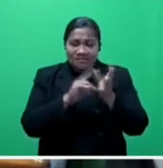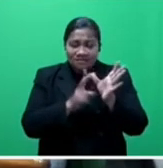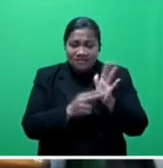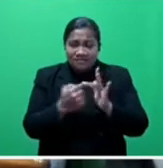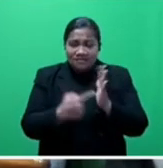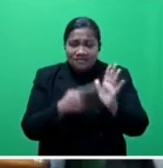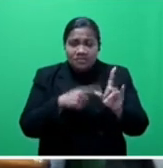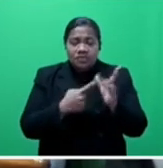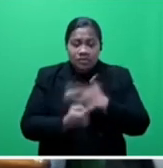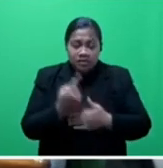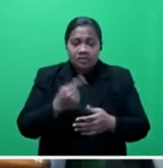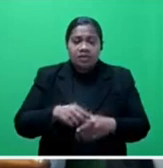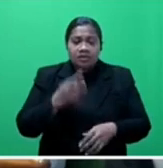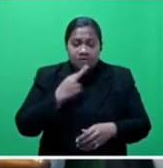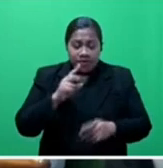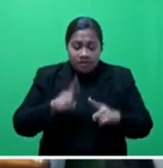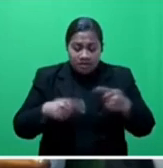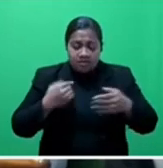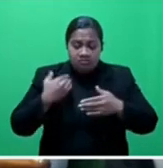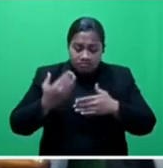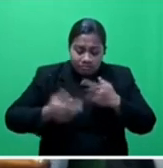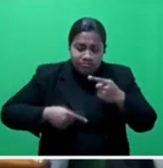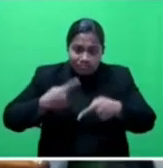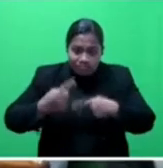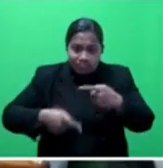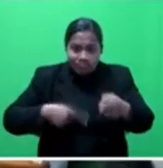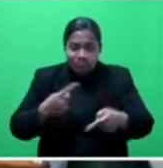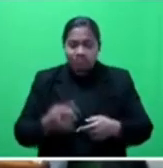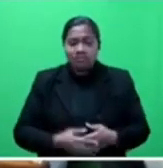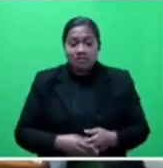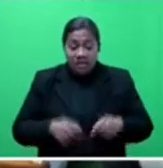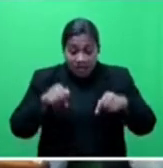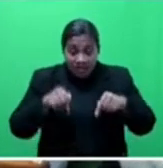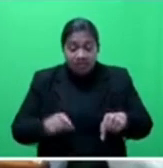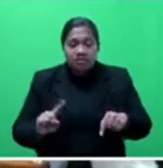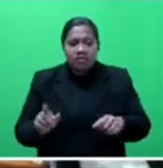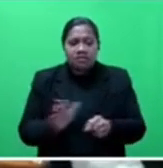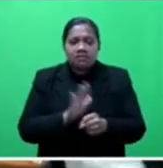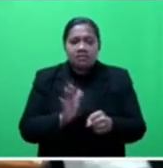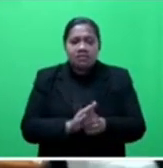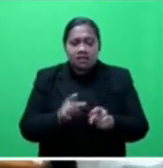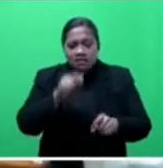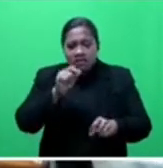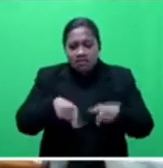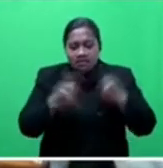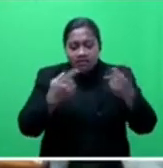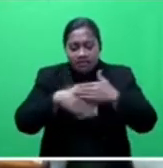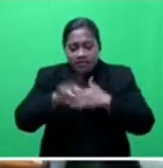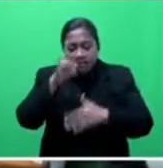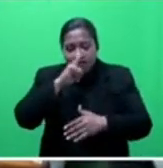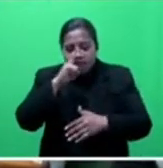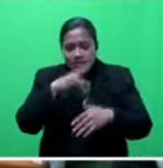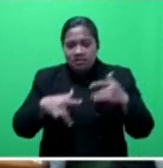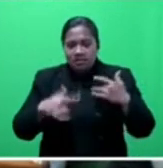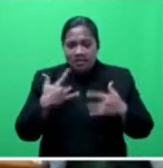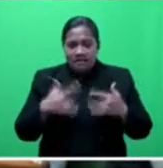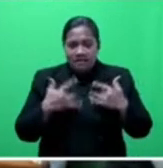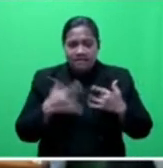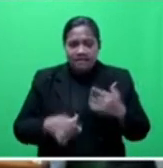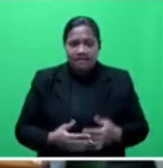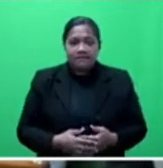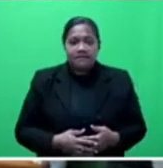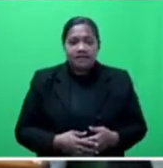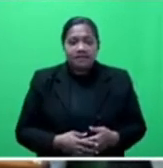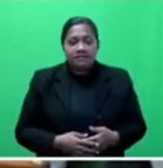Mr. Speaker, leadership is about making a difference in people's lives. There is so